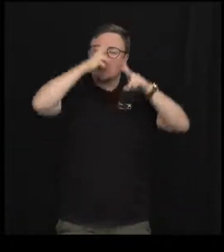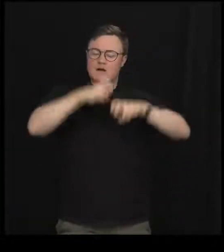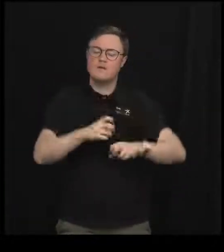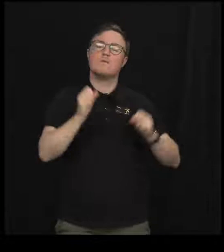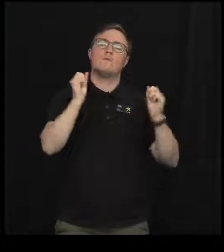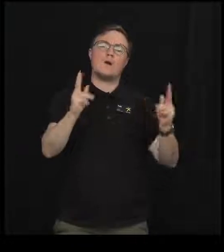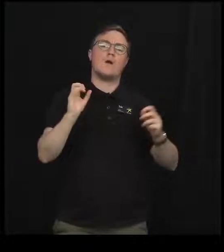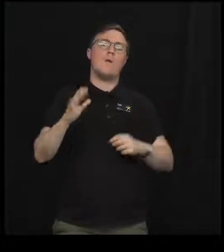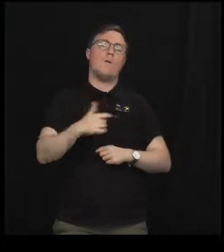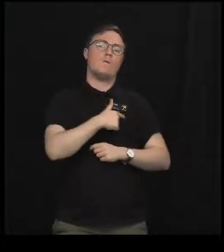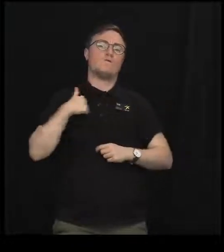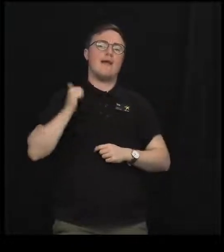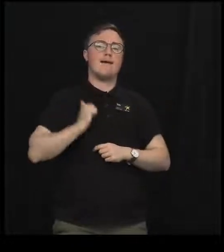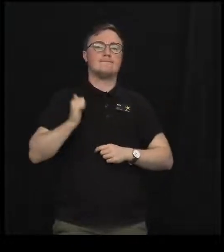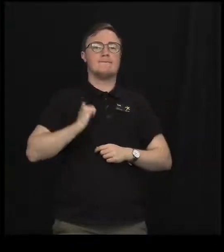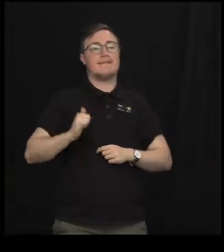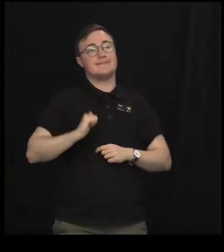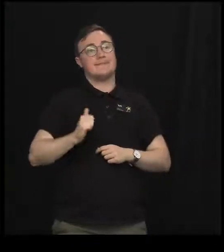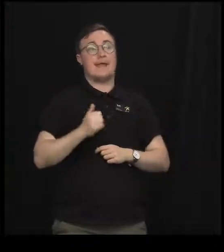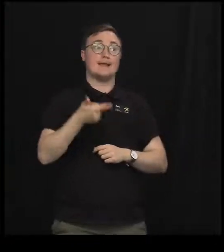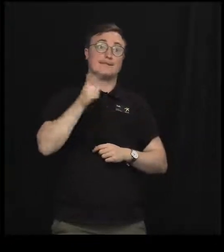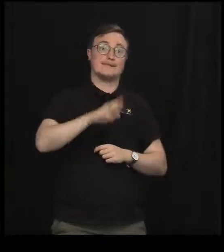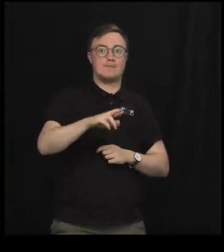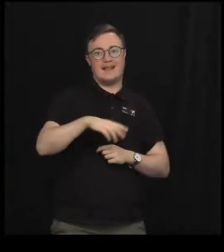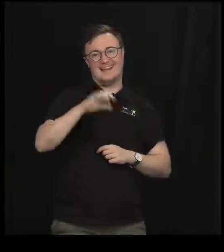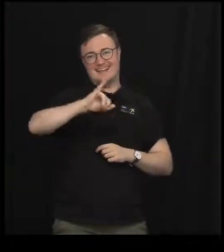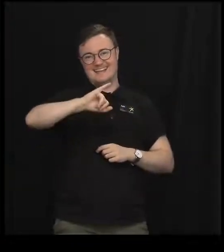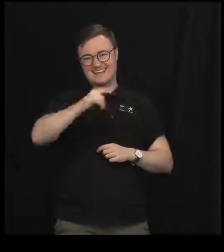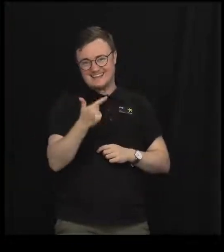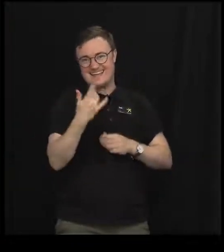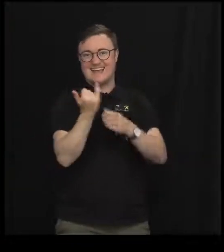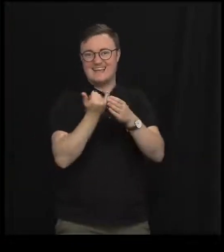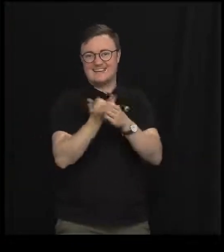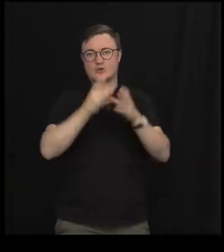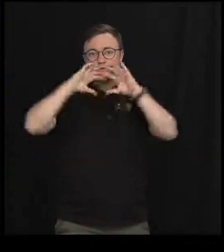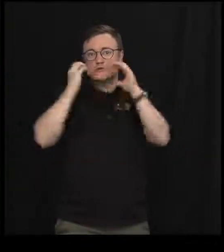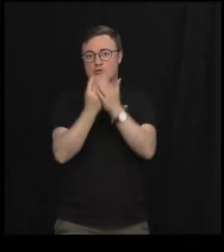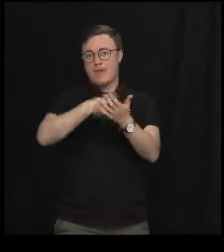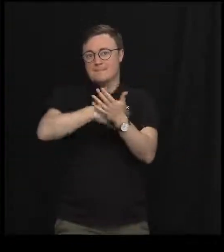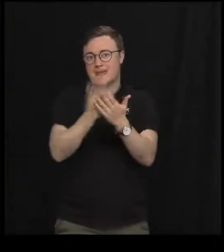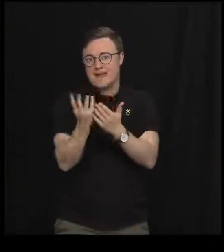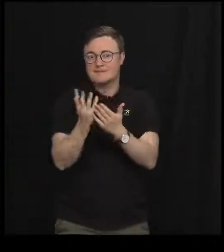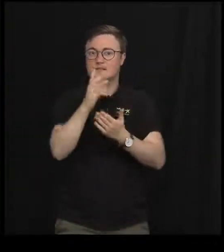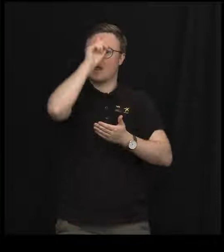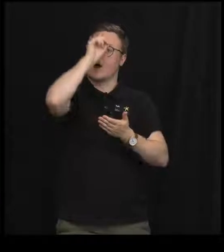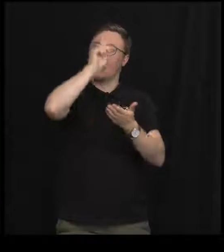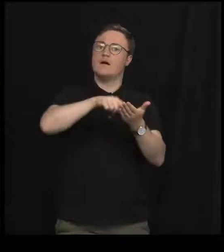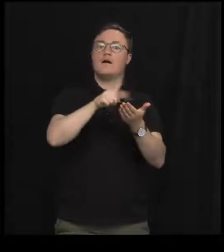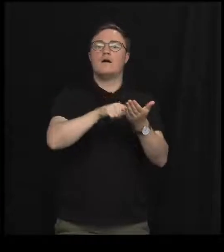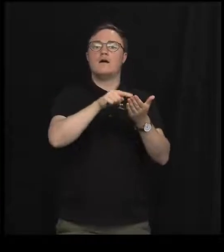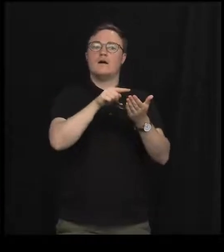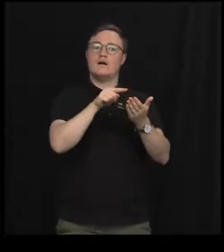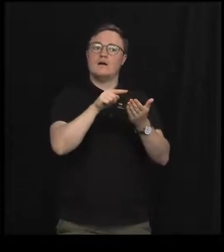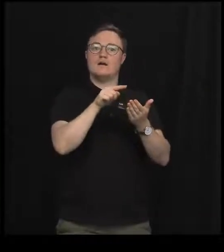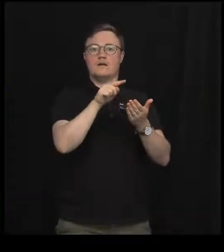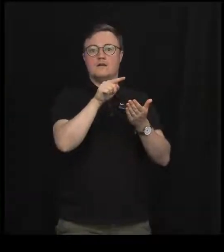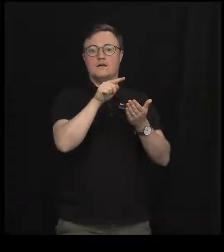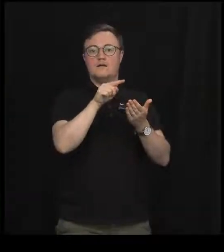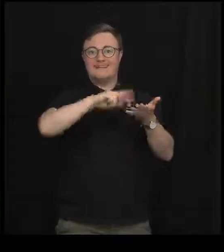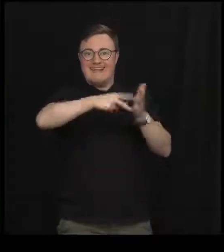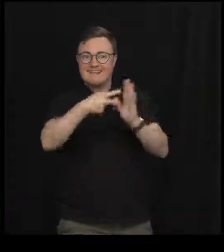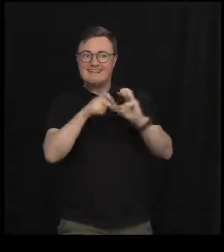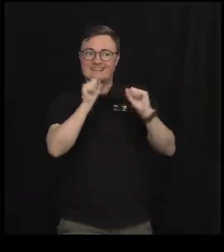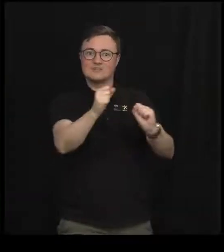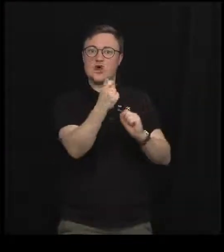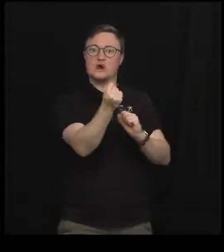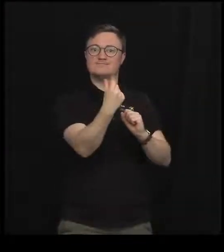to use maybe tech in social media to act as, for instance, some flags that could be identified in the terminology that is being